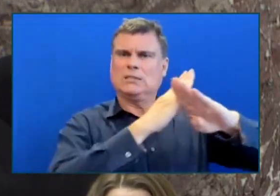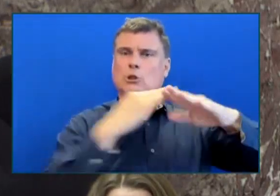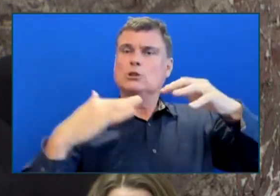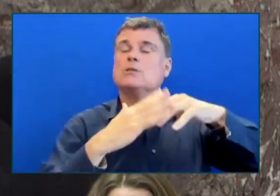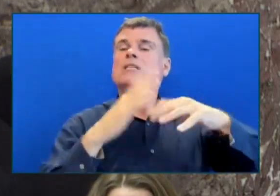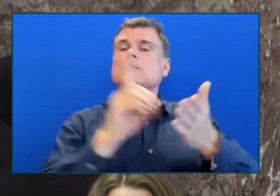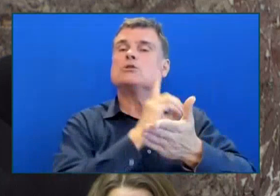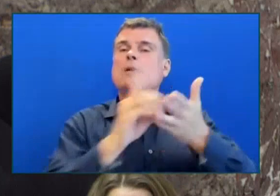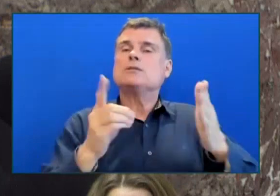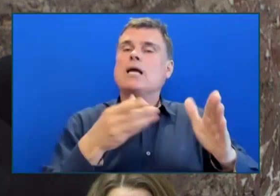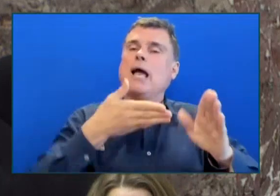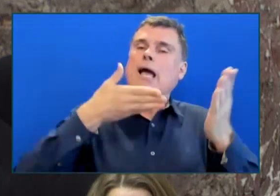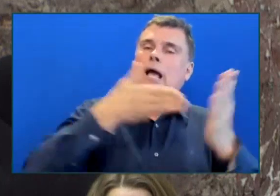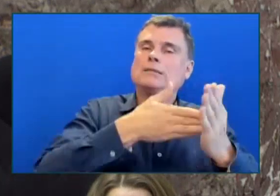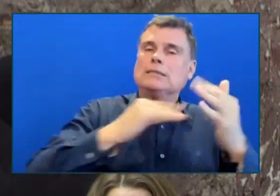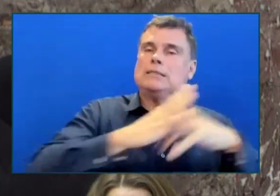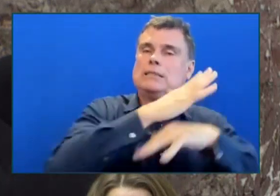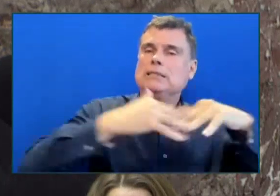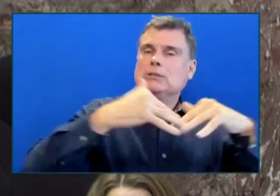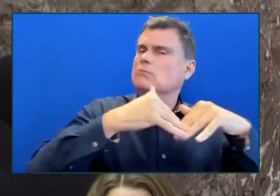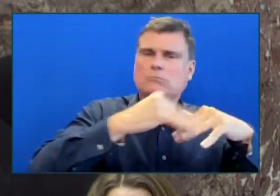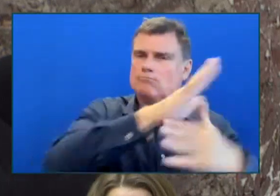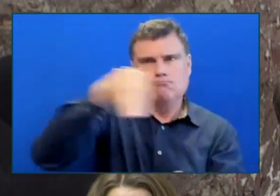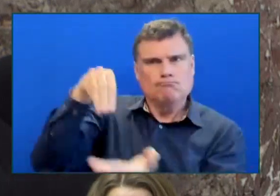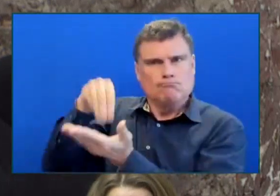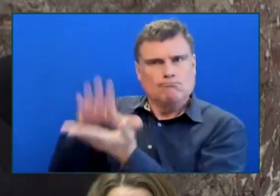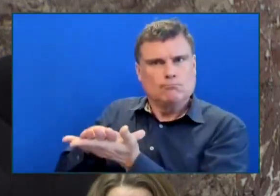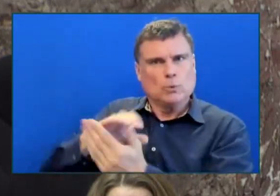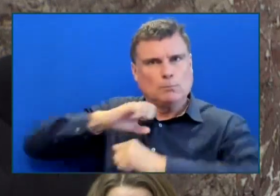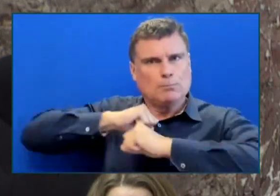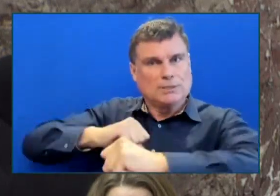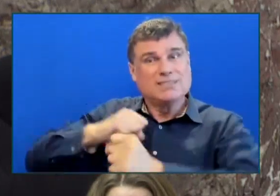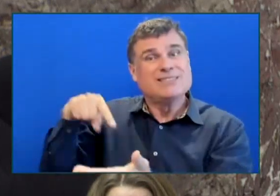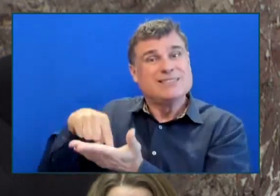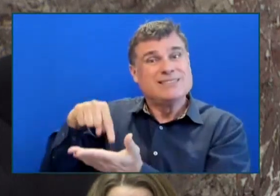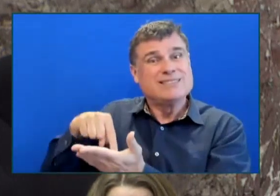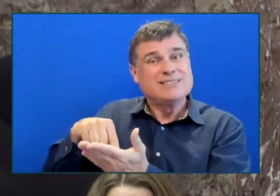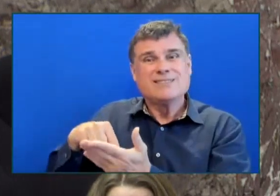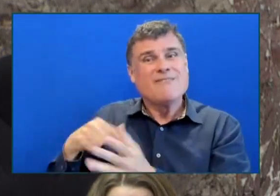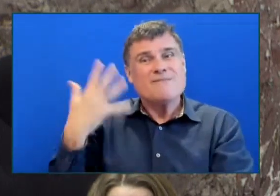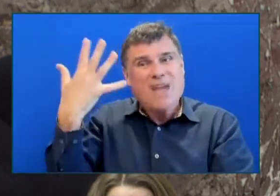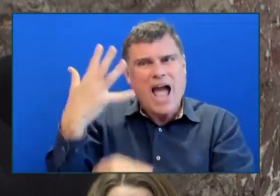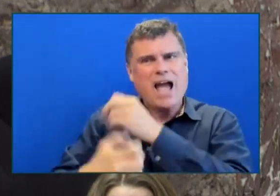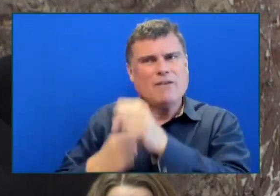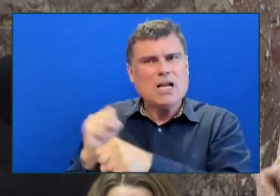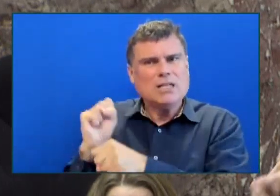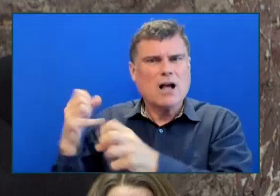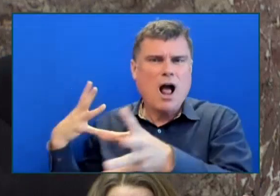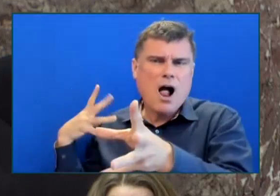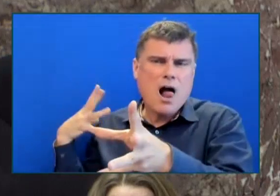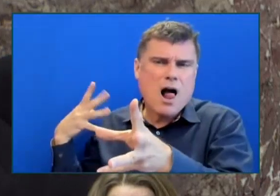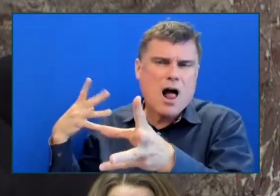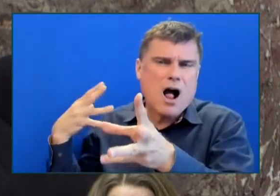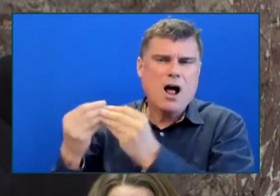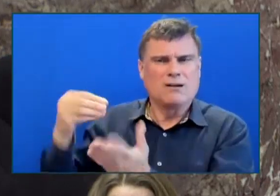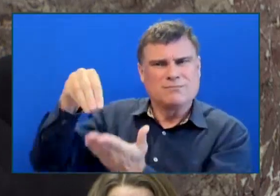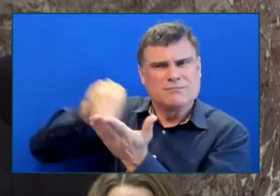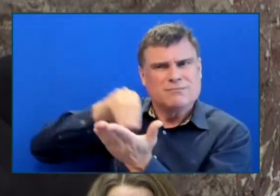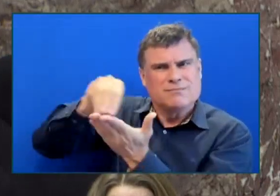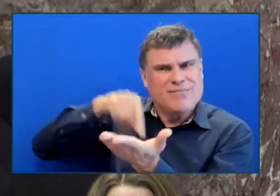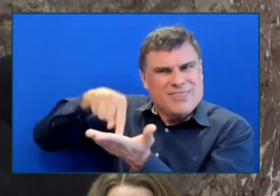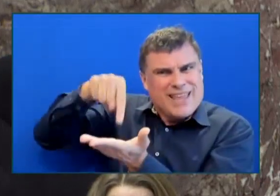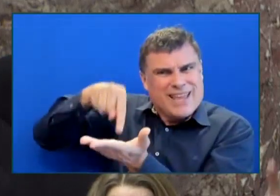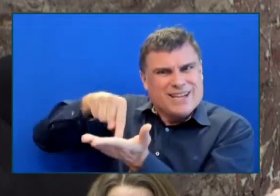is why we did 5 years of consultation, Honourable Speaker. And when we had those meetings together, Honourable Speaker, the opposition parties